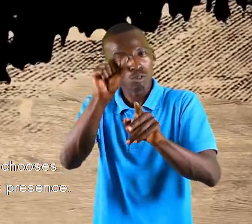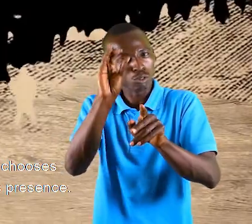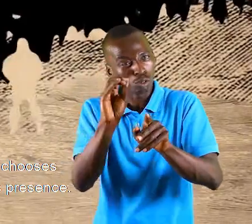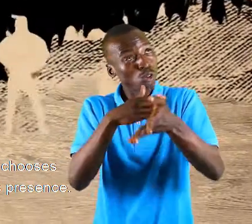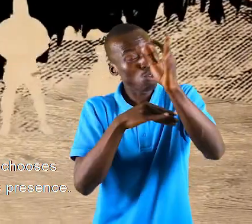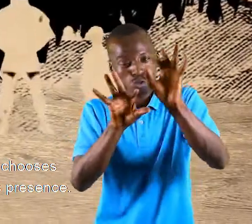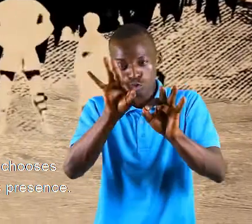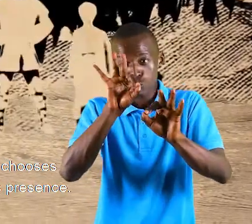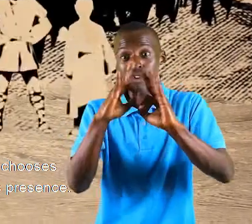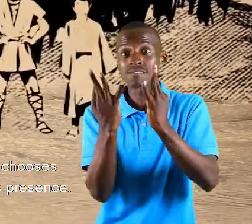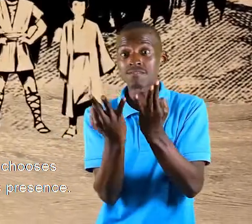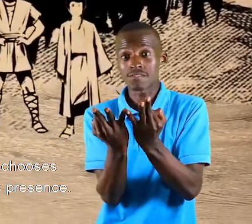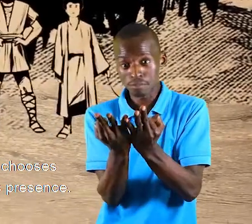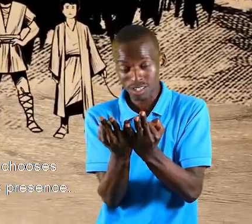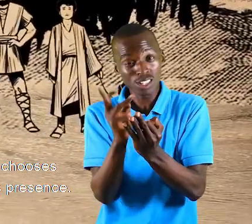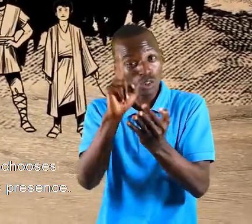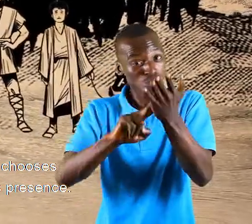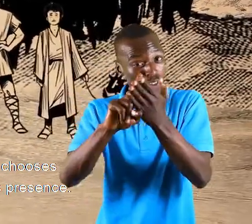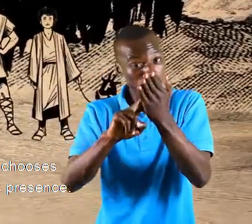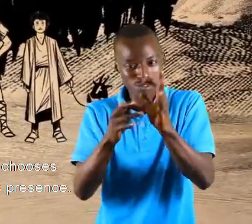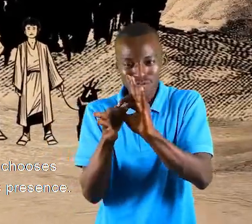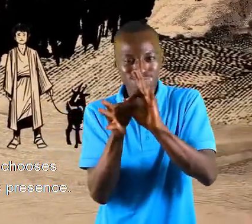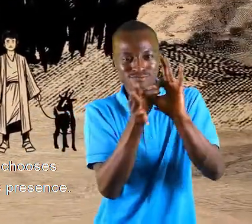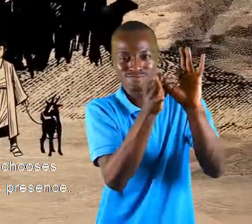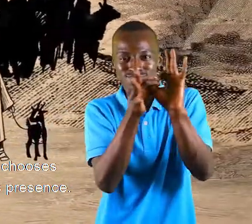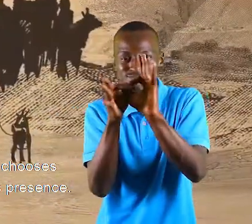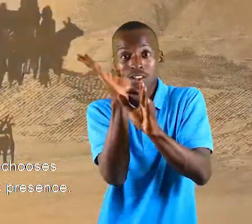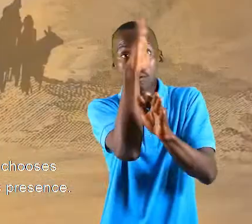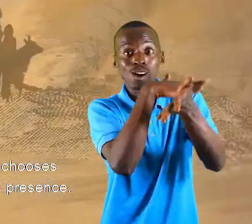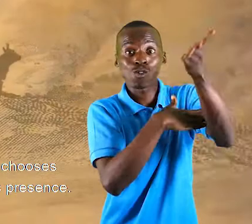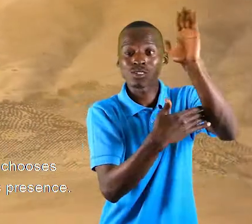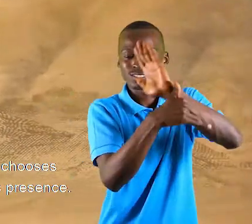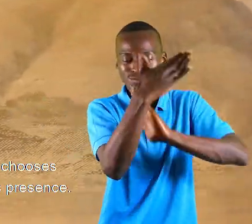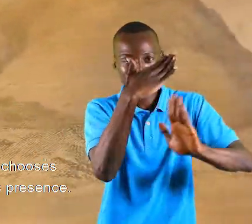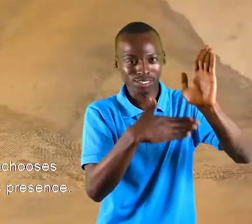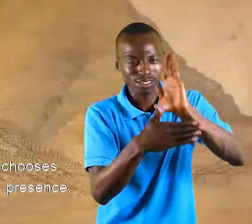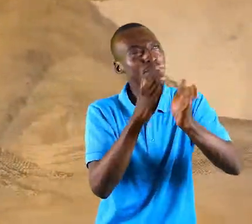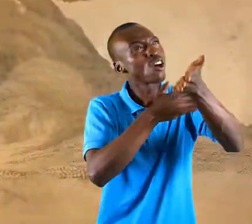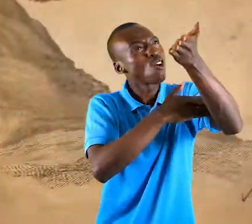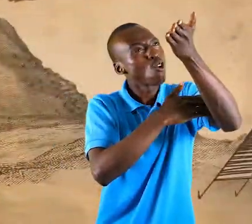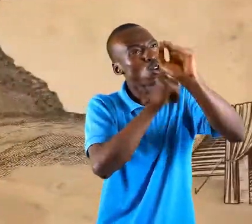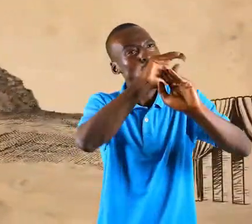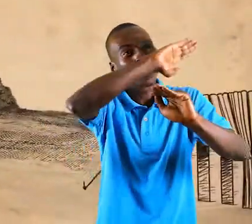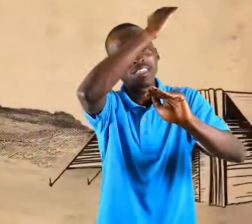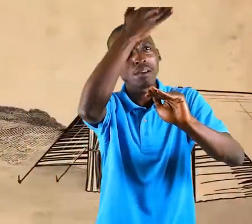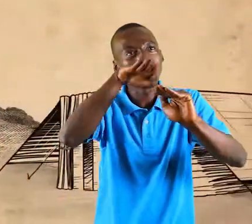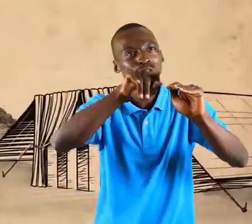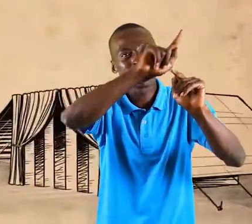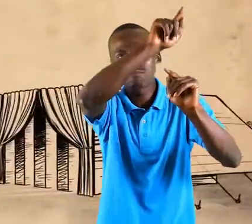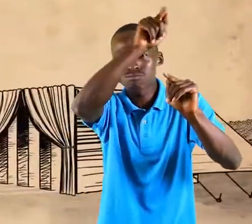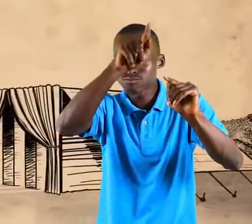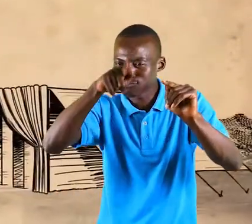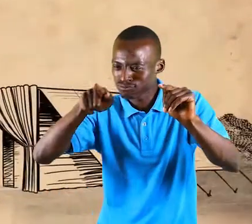with us, so he chooses one family that he will use to restore the world back into his presence. And so God's presence comes